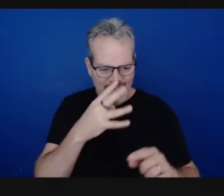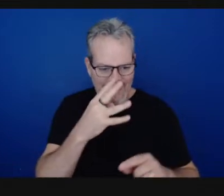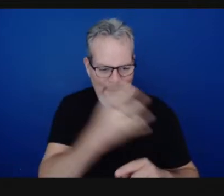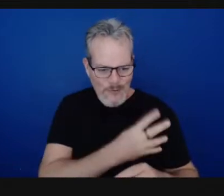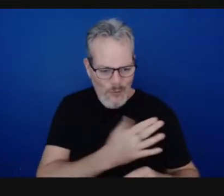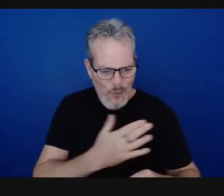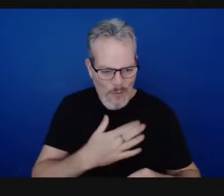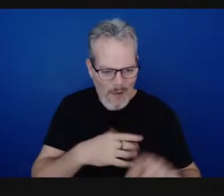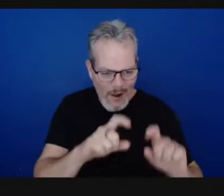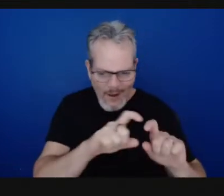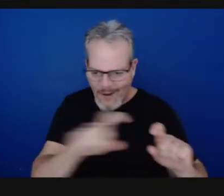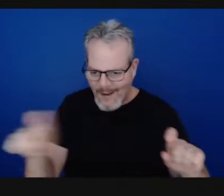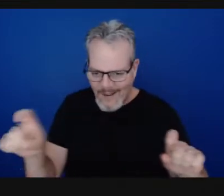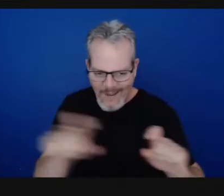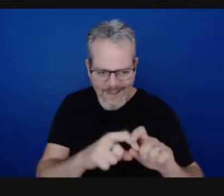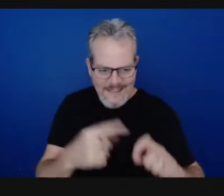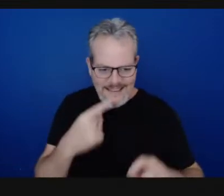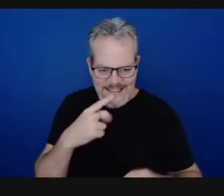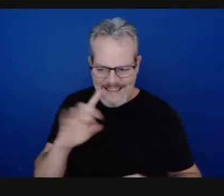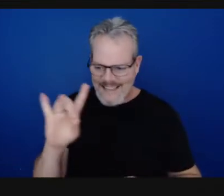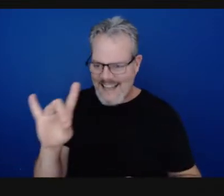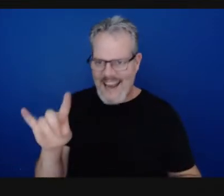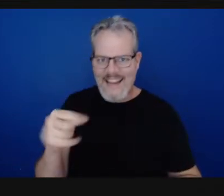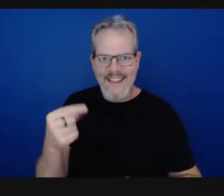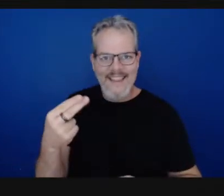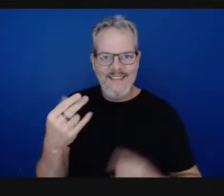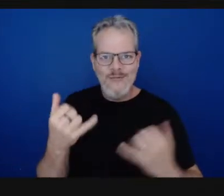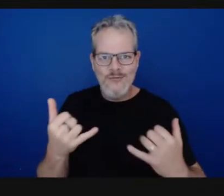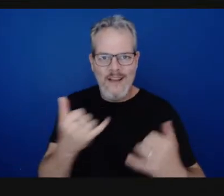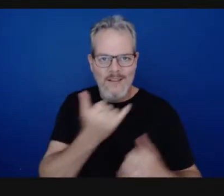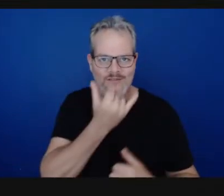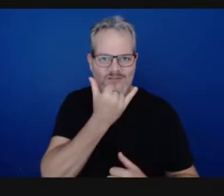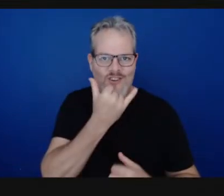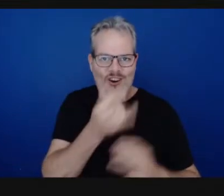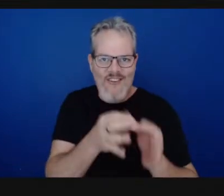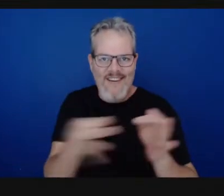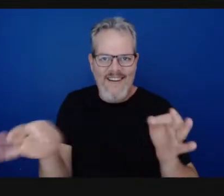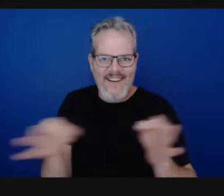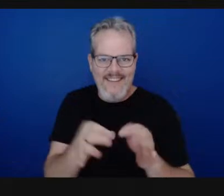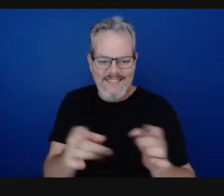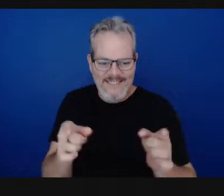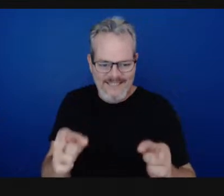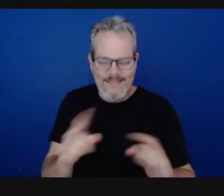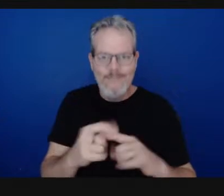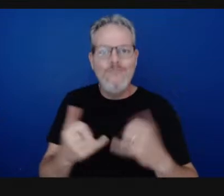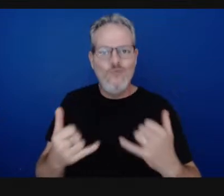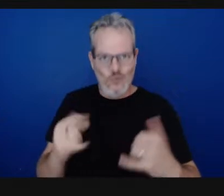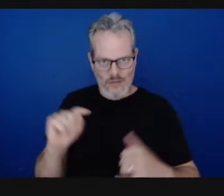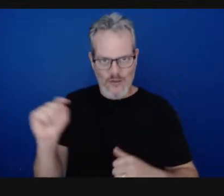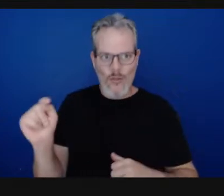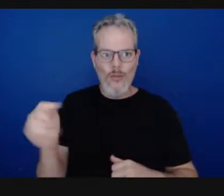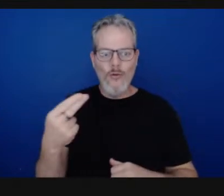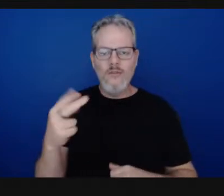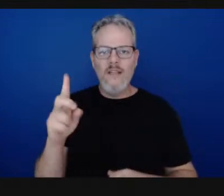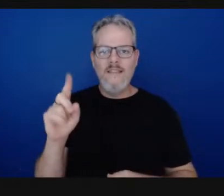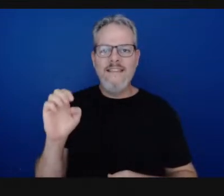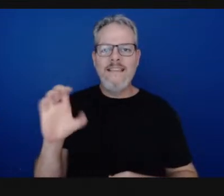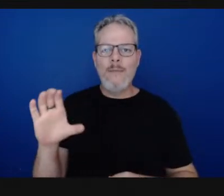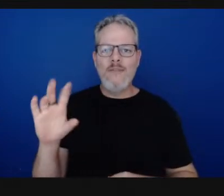of December 8th on our tags here below and elsewhere. Thursday, December 7th, 2023.